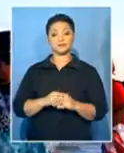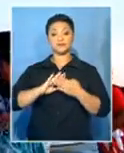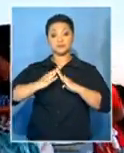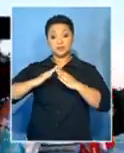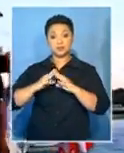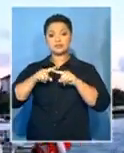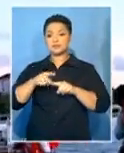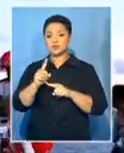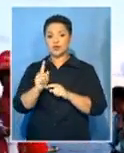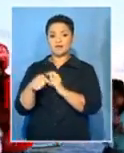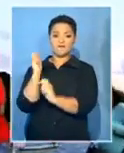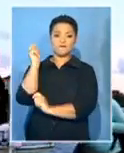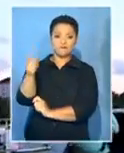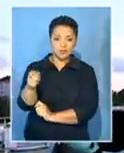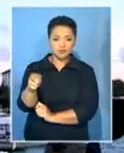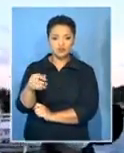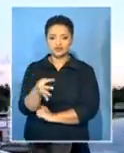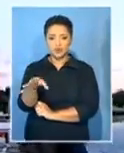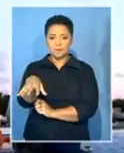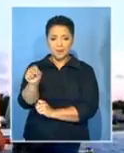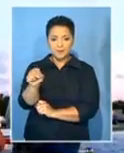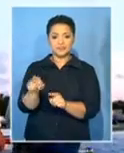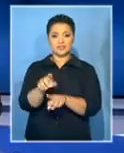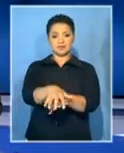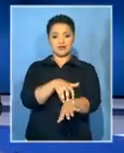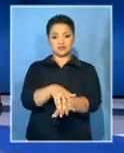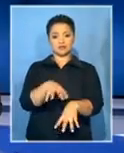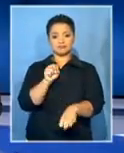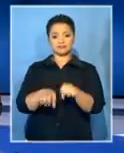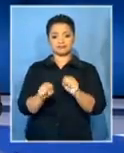dependent on fishing and agriculture.